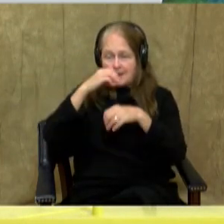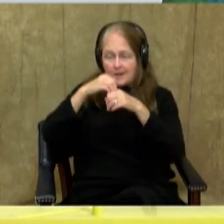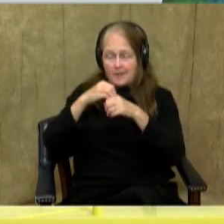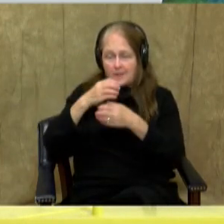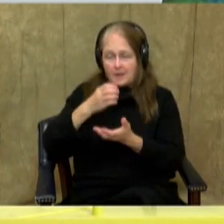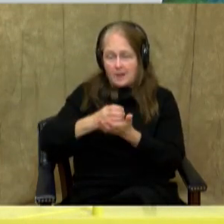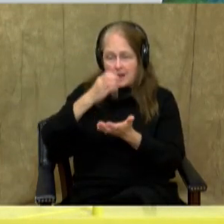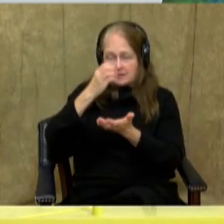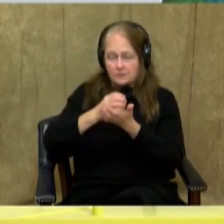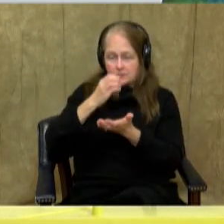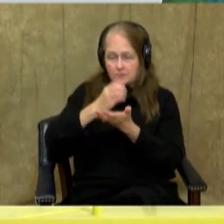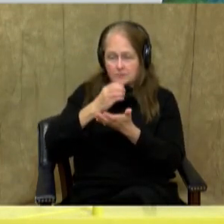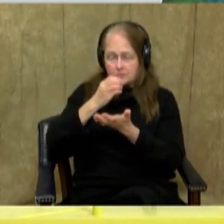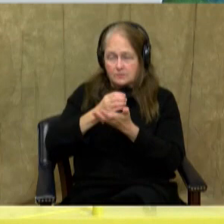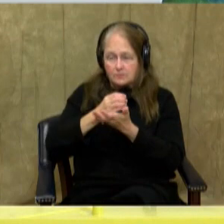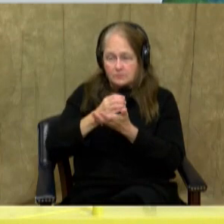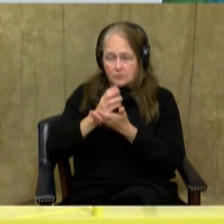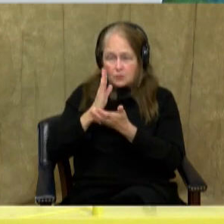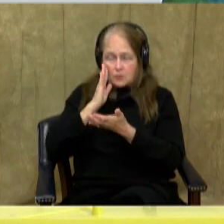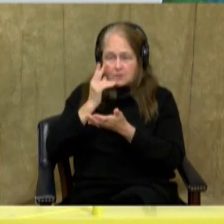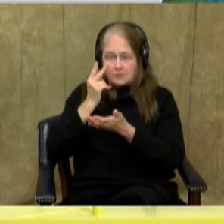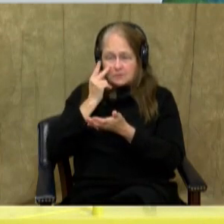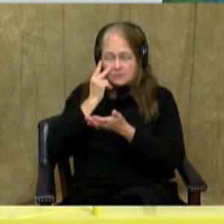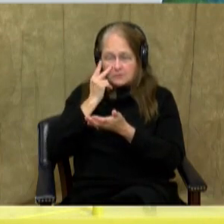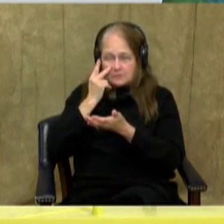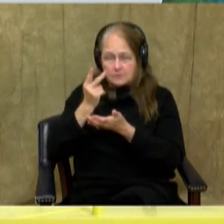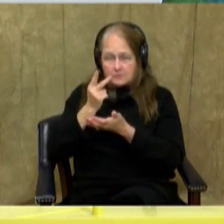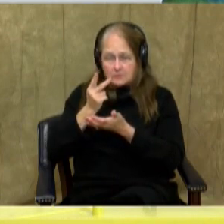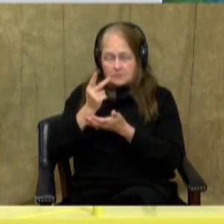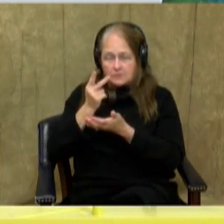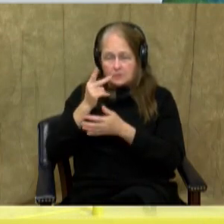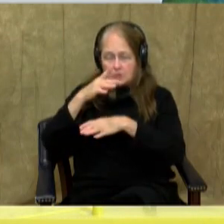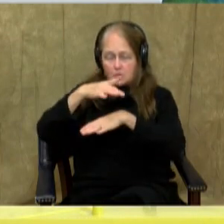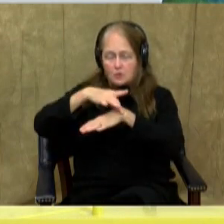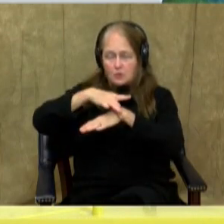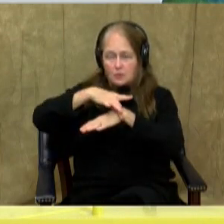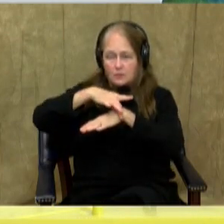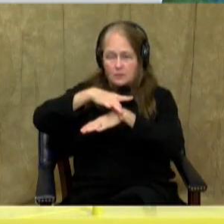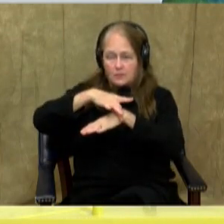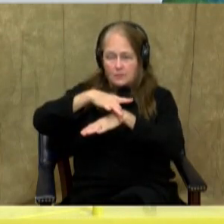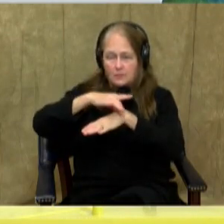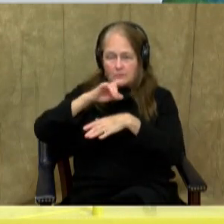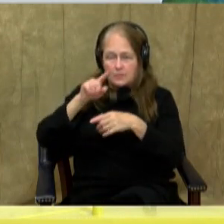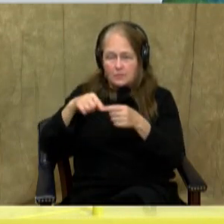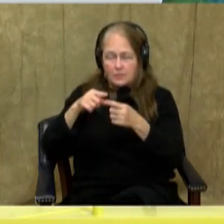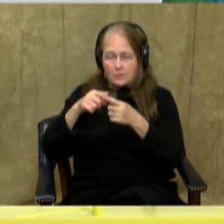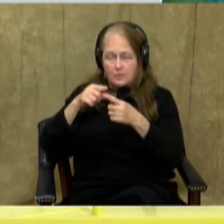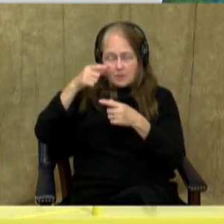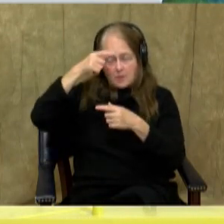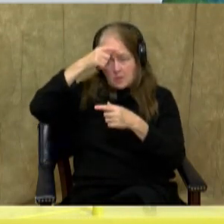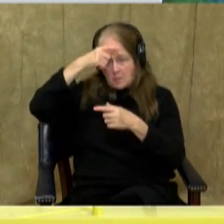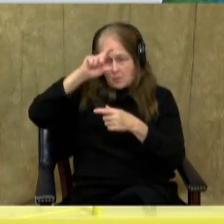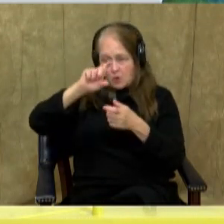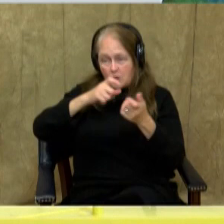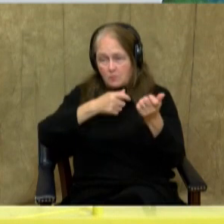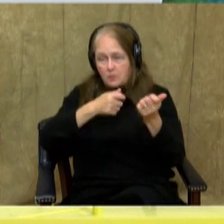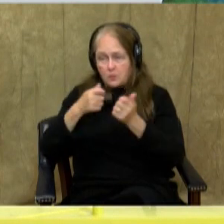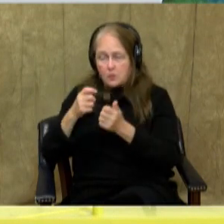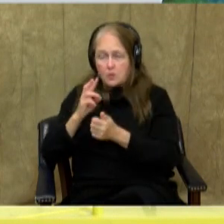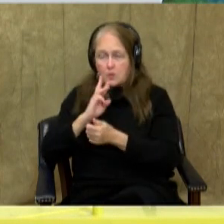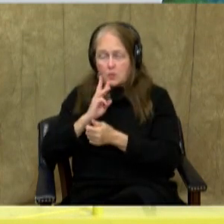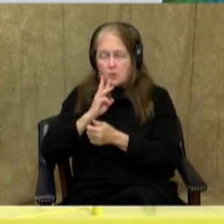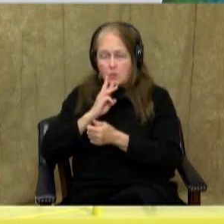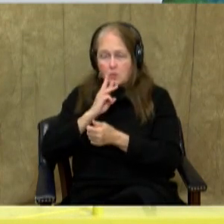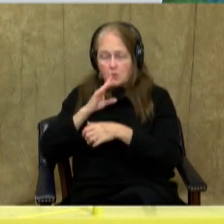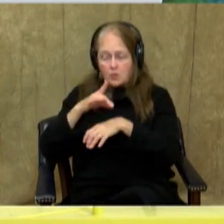glass and spreading it out. We see that same dynamic on planet Earth. And then that the moon pulls the water to high tides